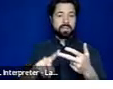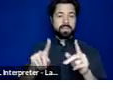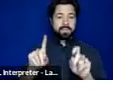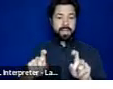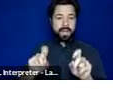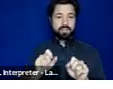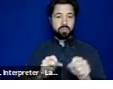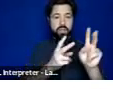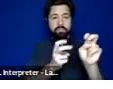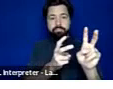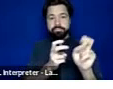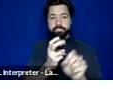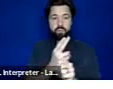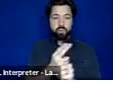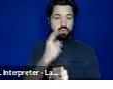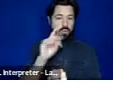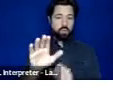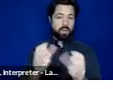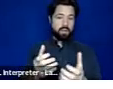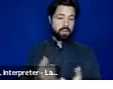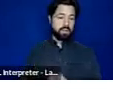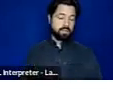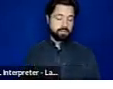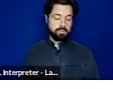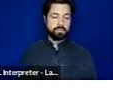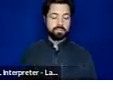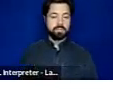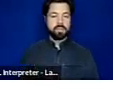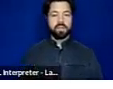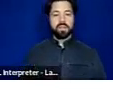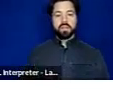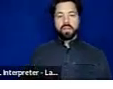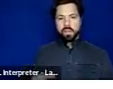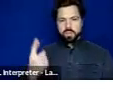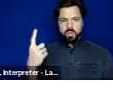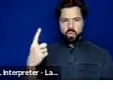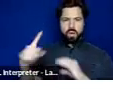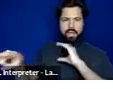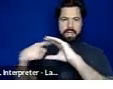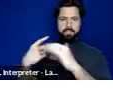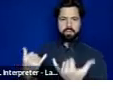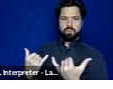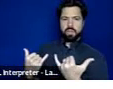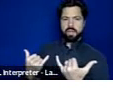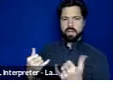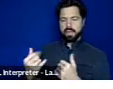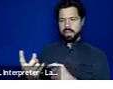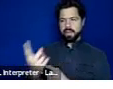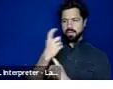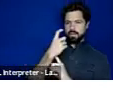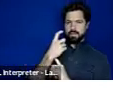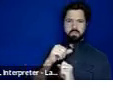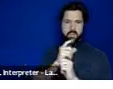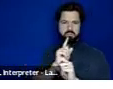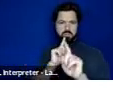you can use with your classes. Now, I got this question via email earlier today, and I just wanted to answer it really quick,